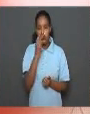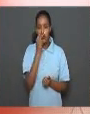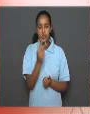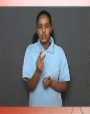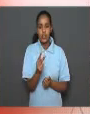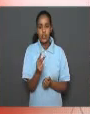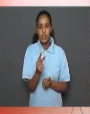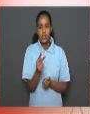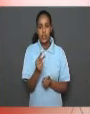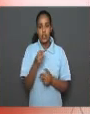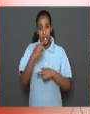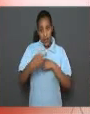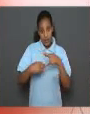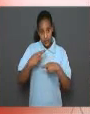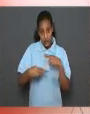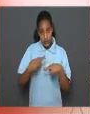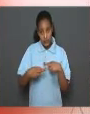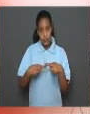see a reaction.